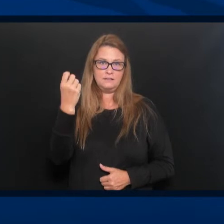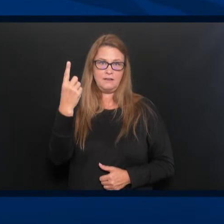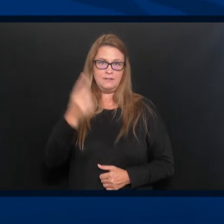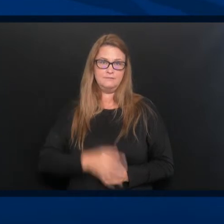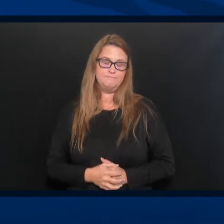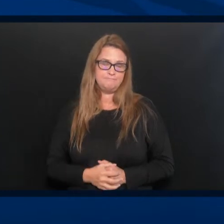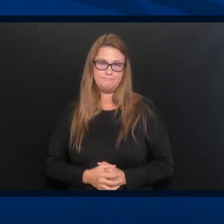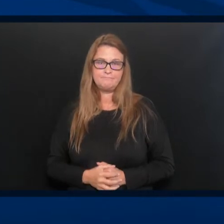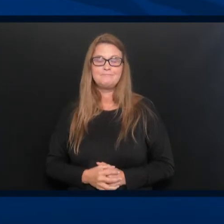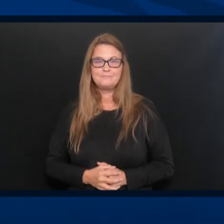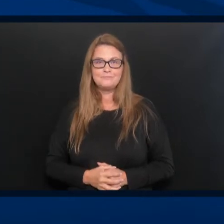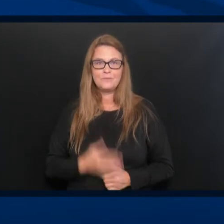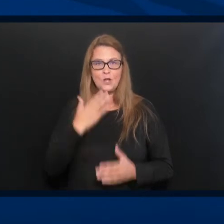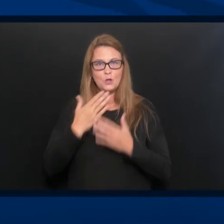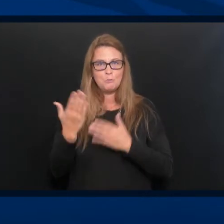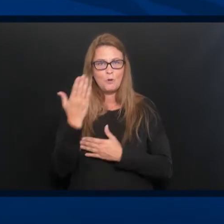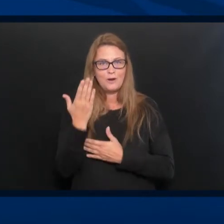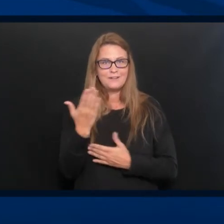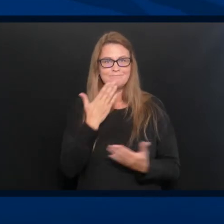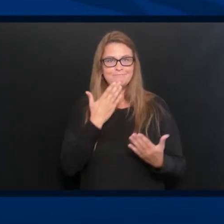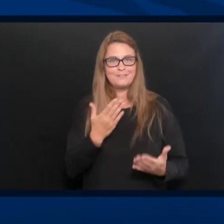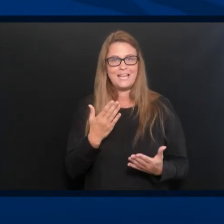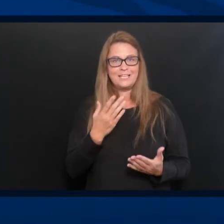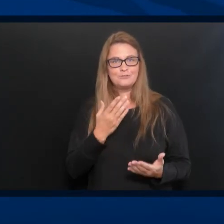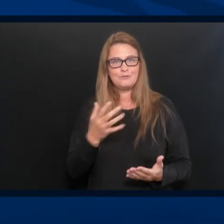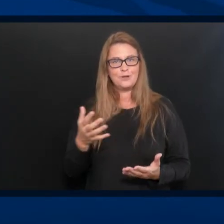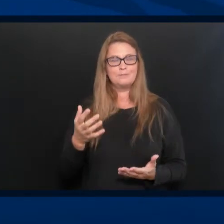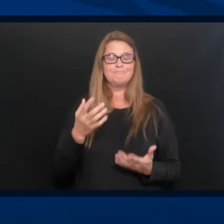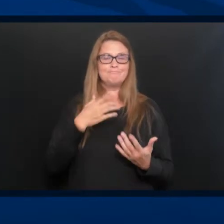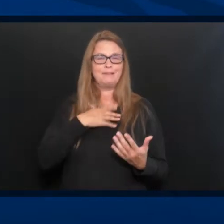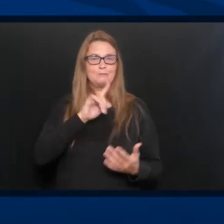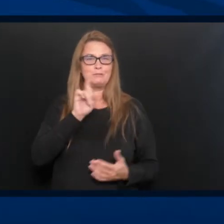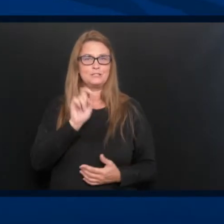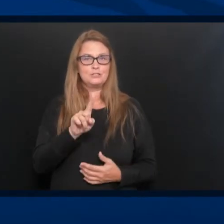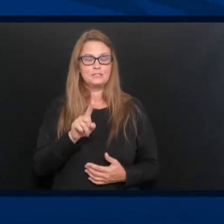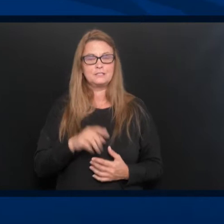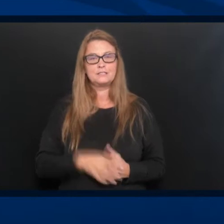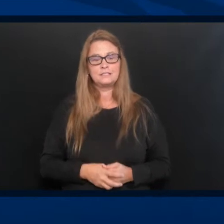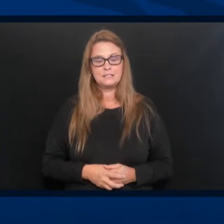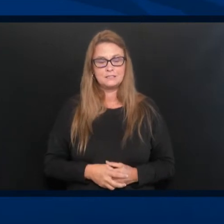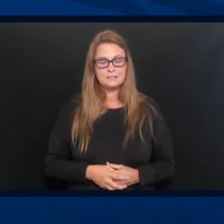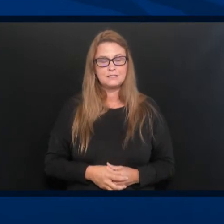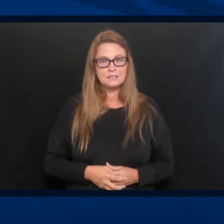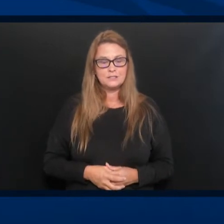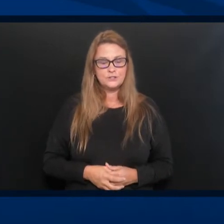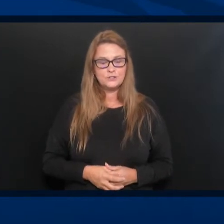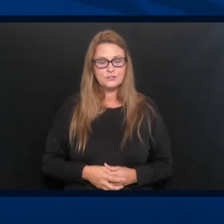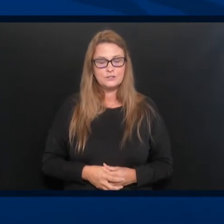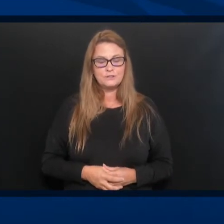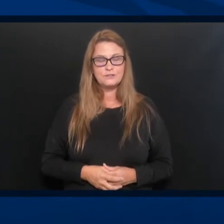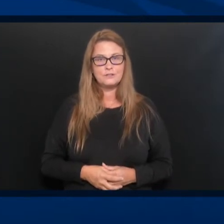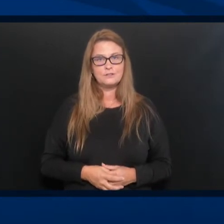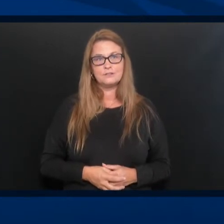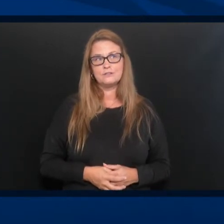Hi, good morning. Thank you for taking my question. I'm covering the House today, and the governor's